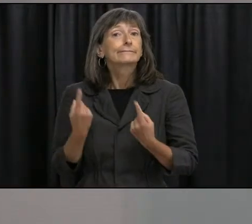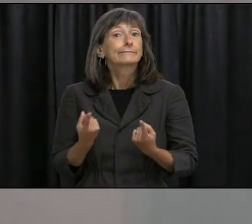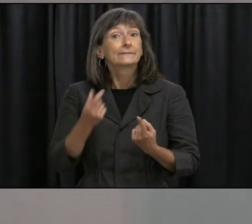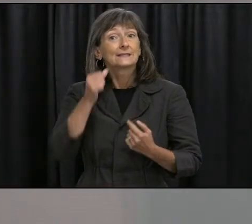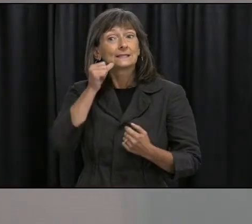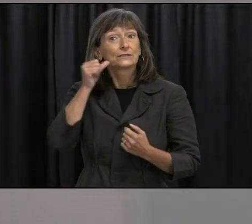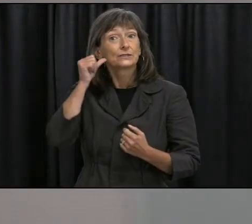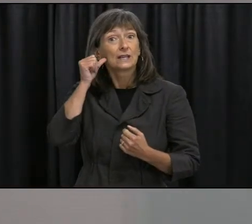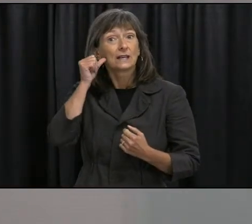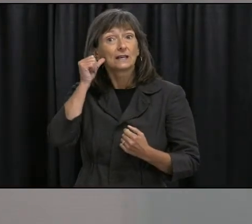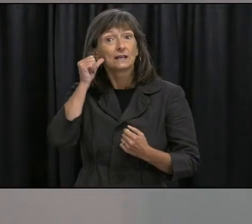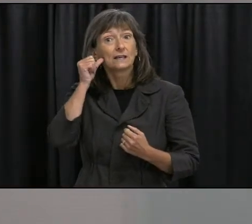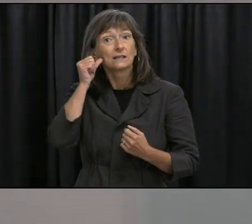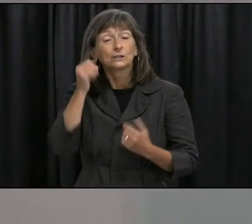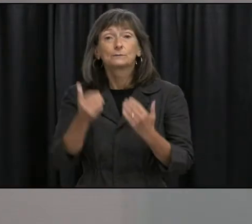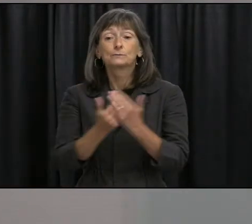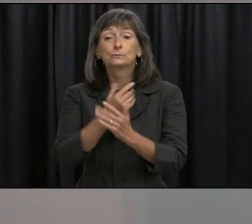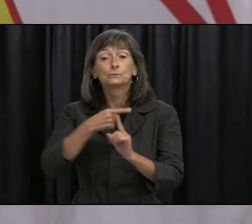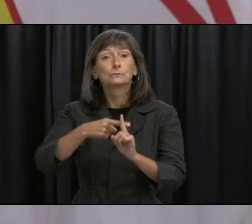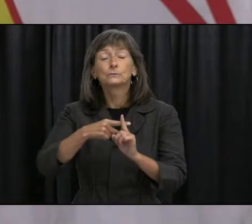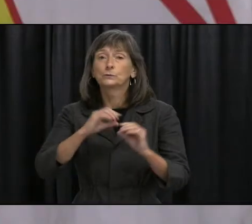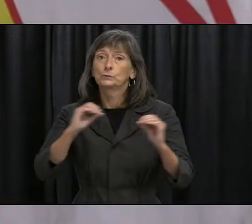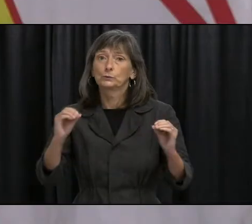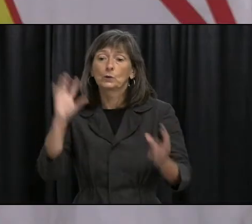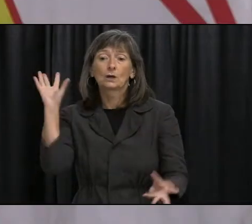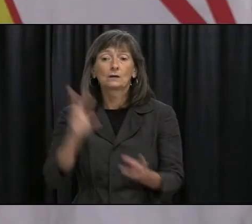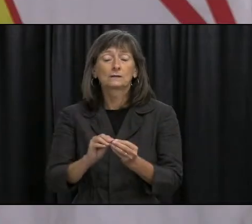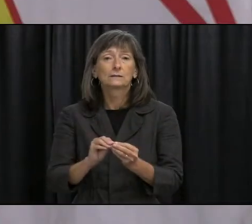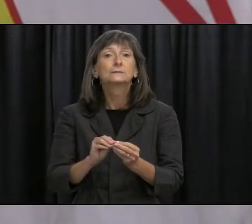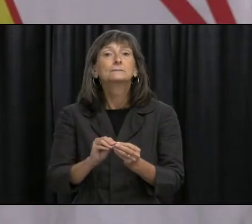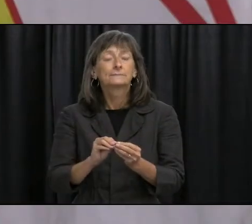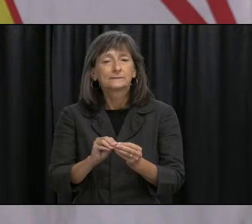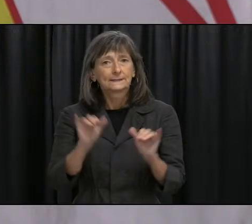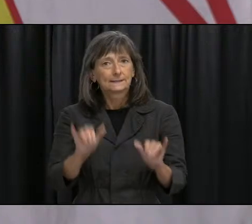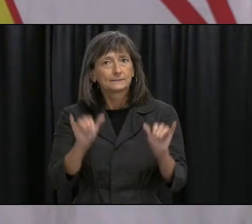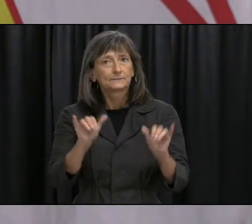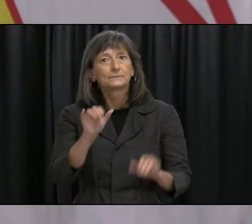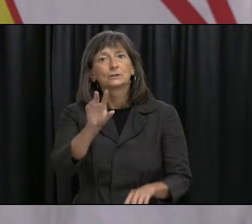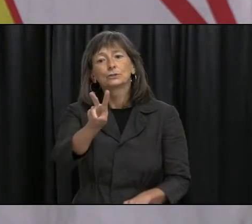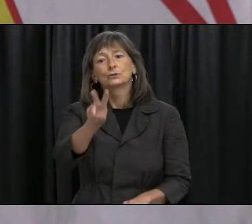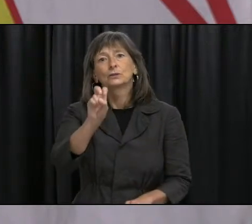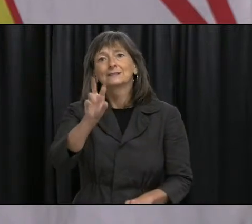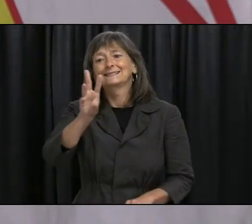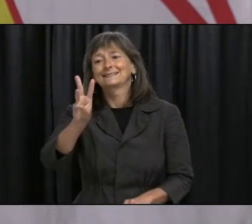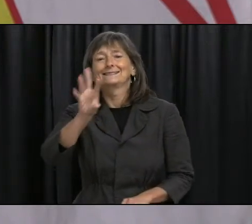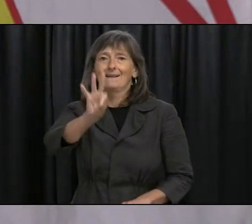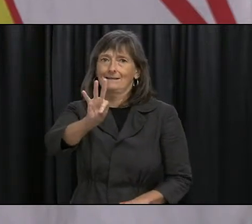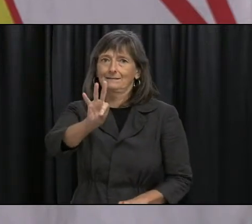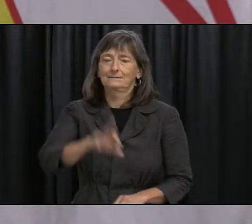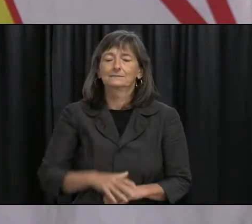advisory yesterday, we have no new cases, and the total number of cases in our province stays at 269.